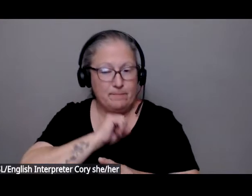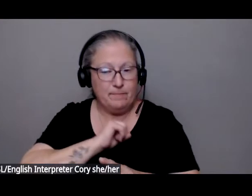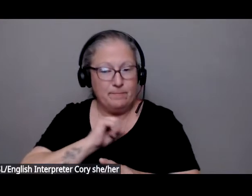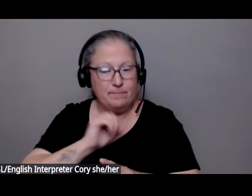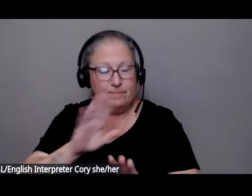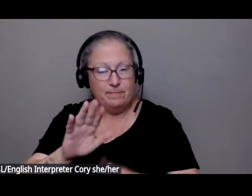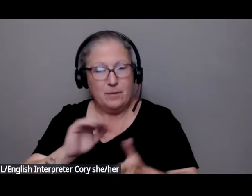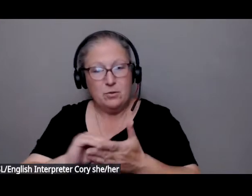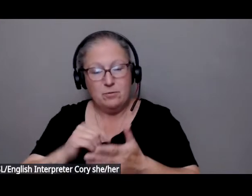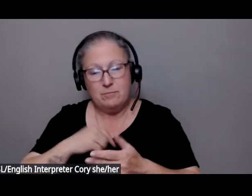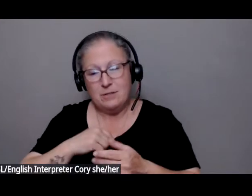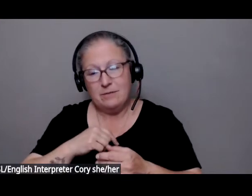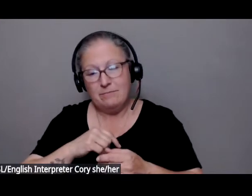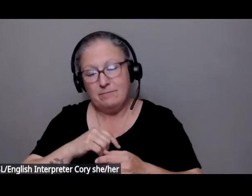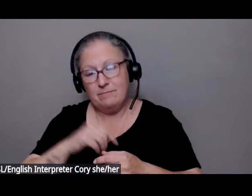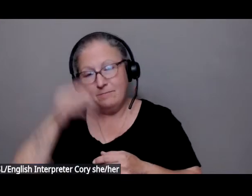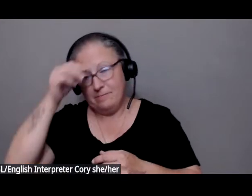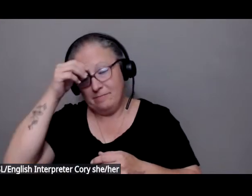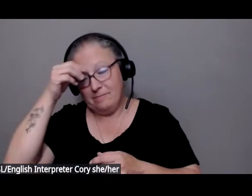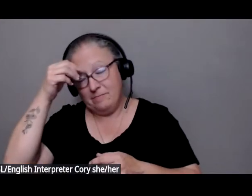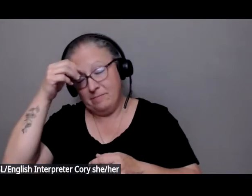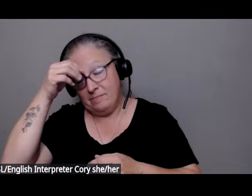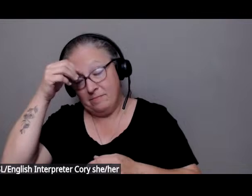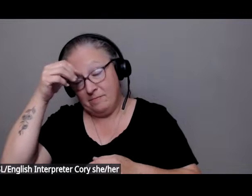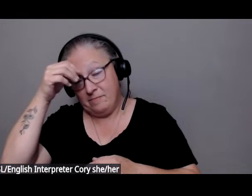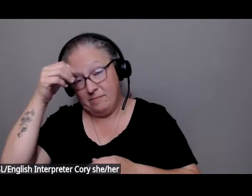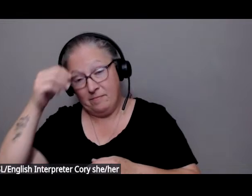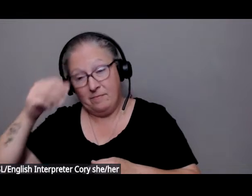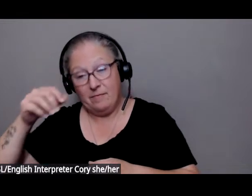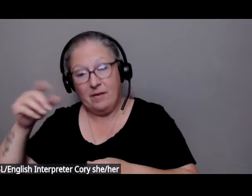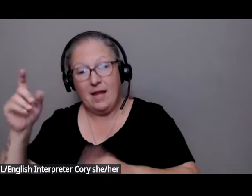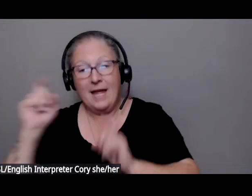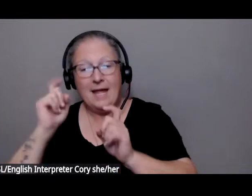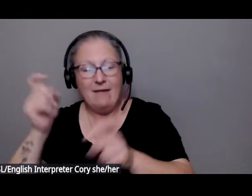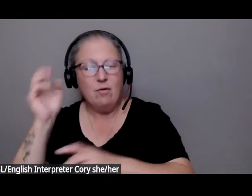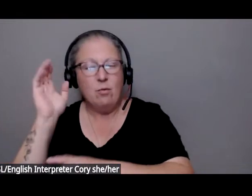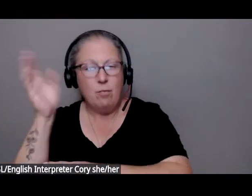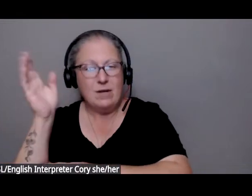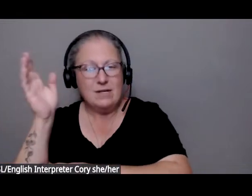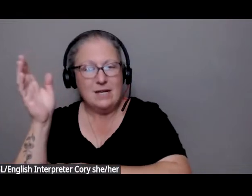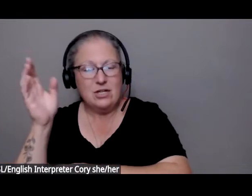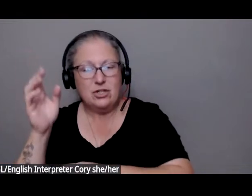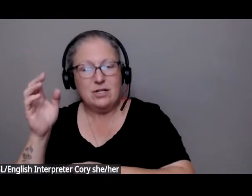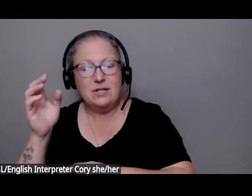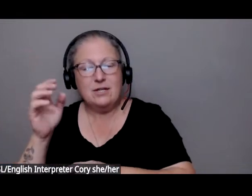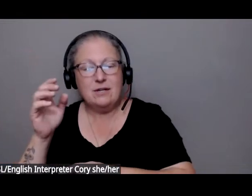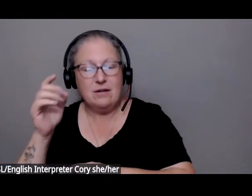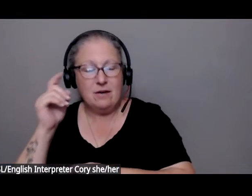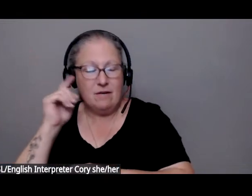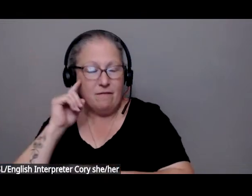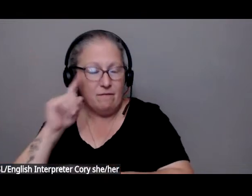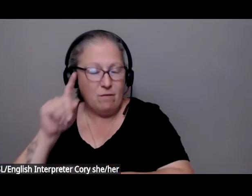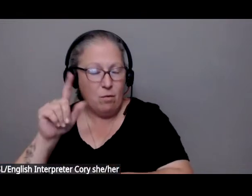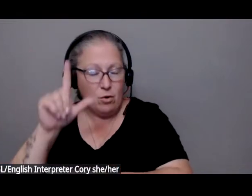Miss Erica Um, Lyons. Yes, thank you. To give the presentation, presentation of